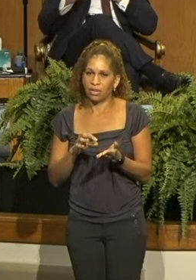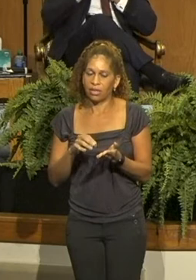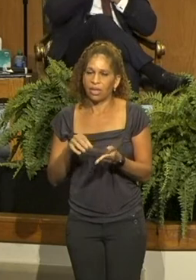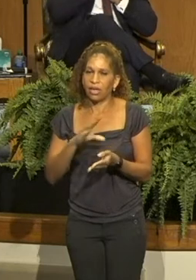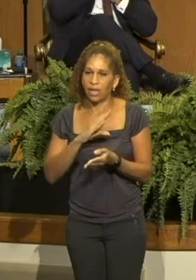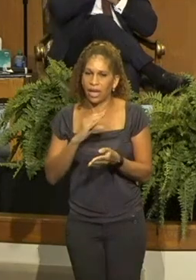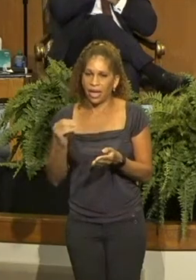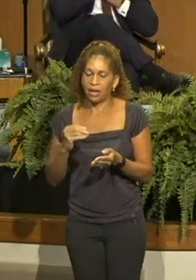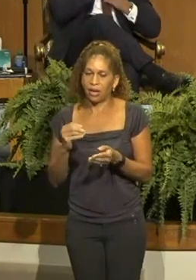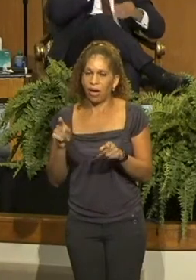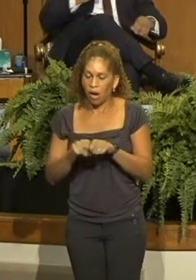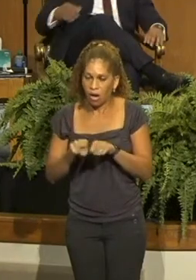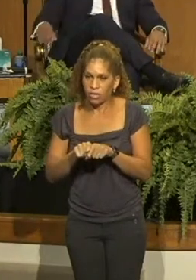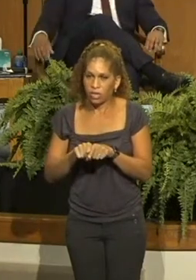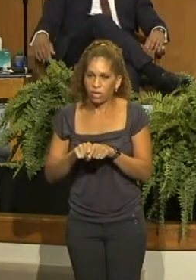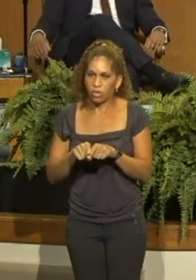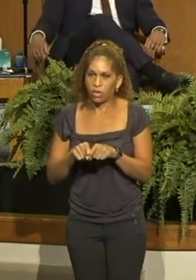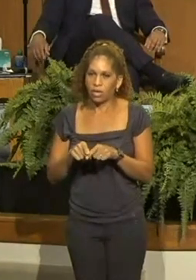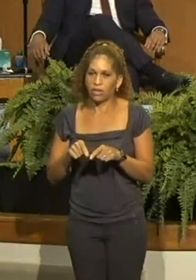Pelosi in her home.